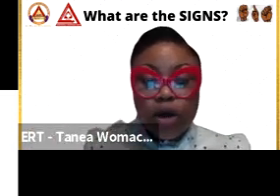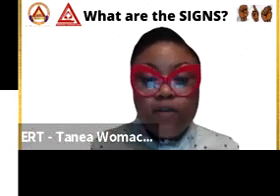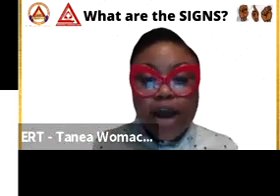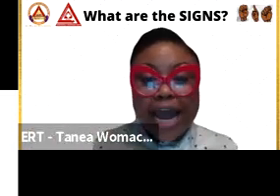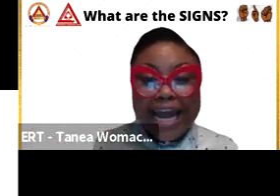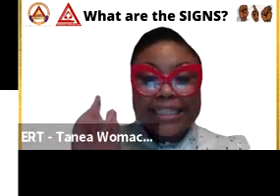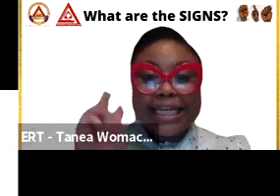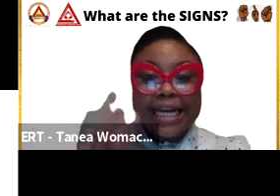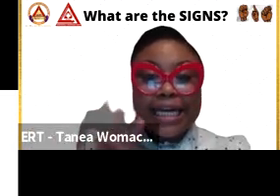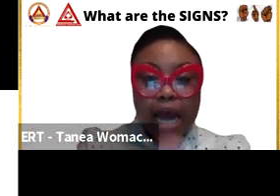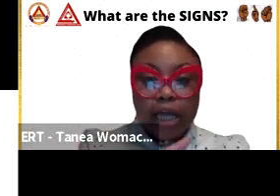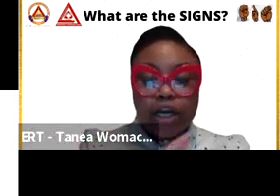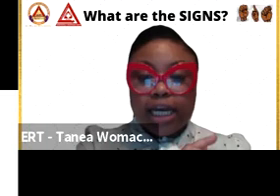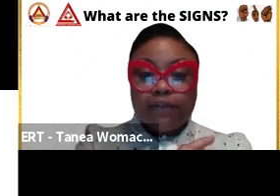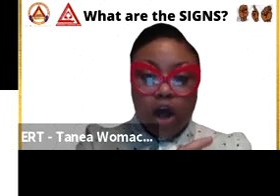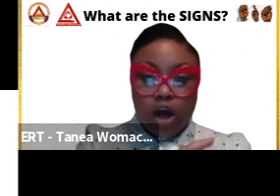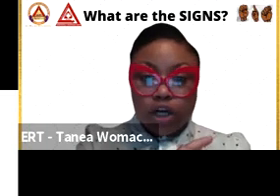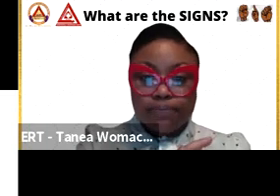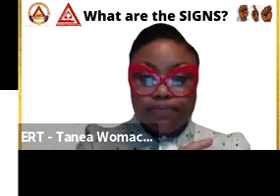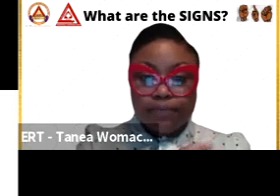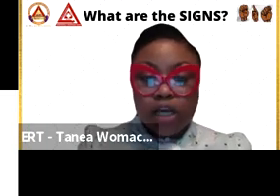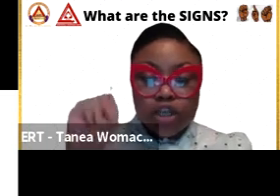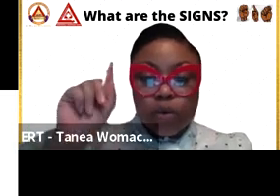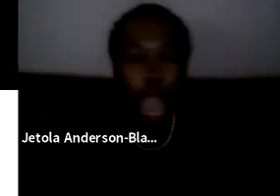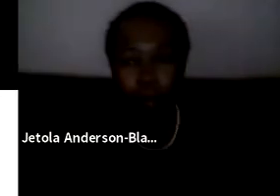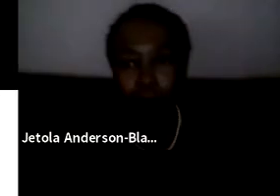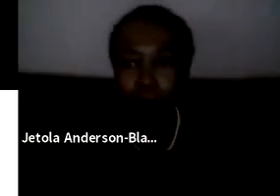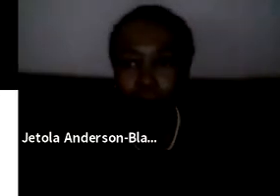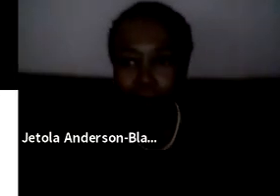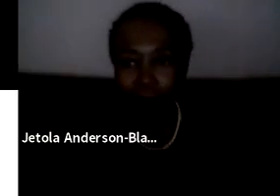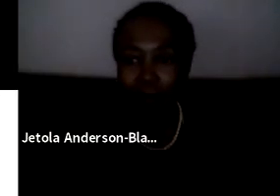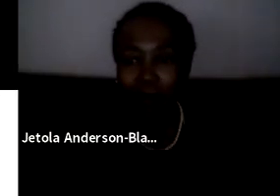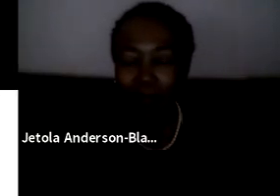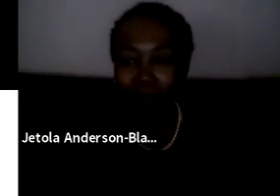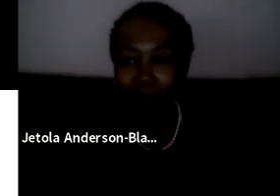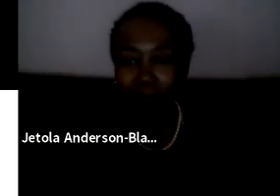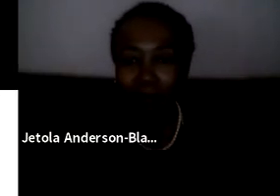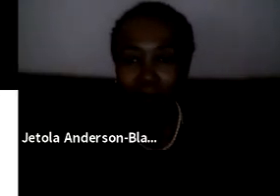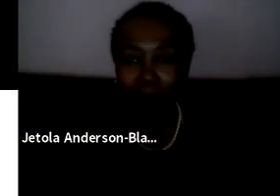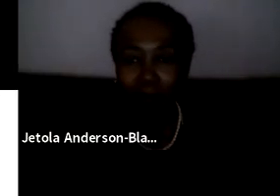eligible for a $10 gift card. So we'll have